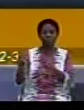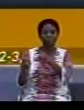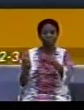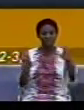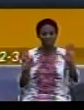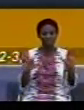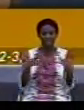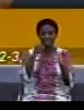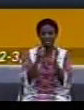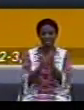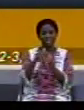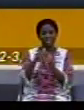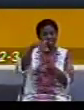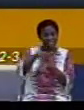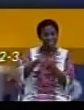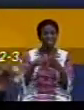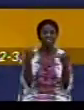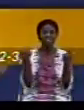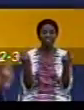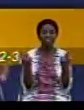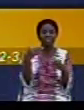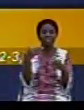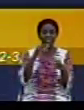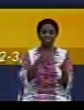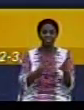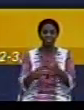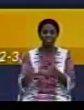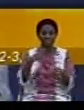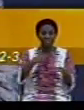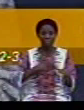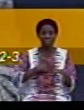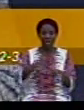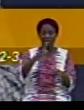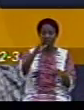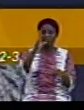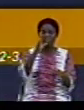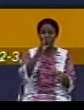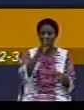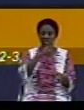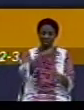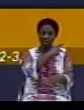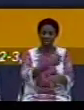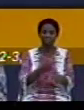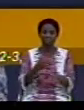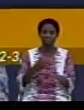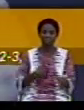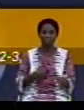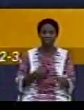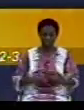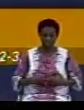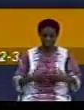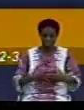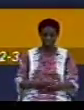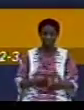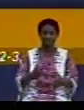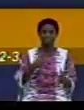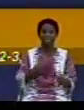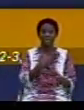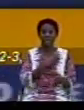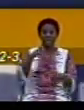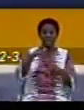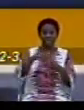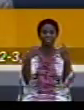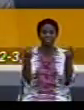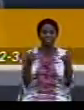my mother conceive me, and in sin was I born. I was shapen